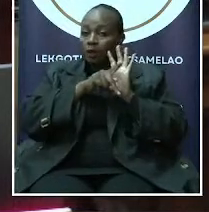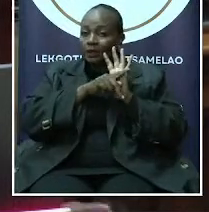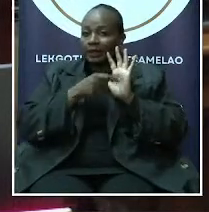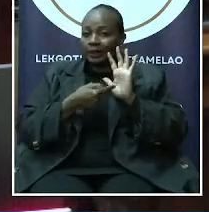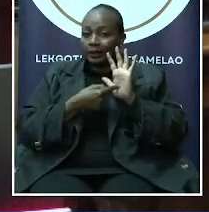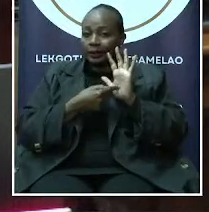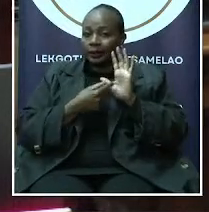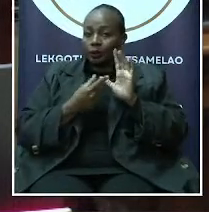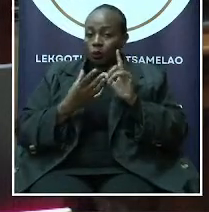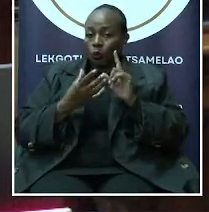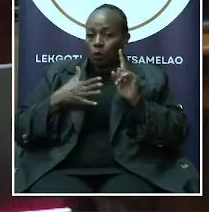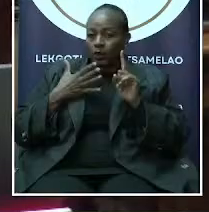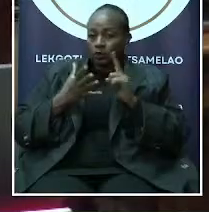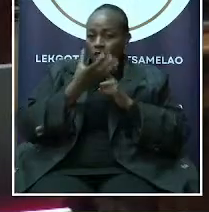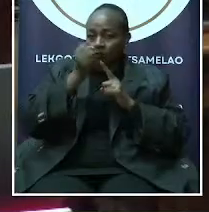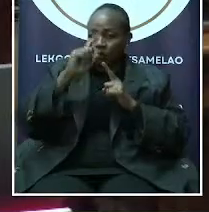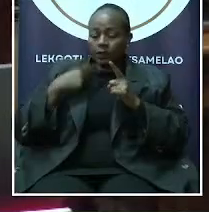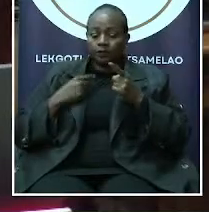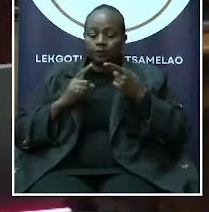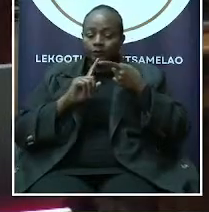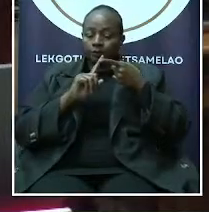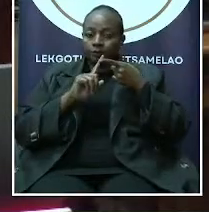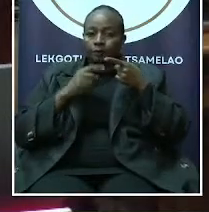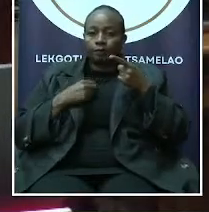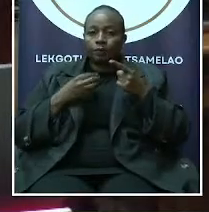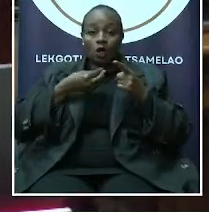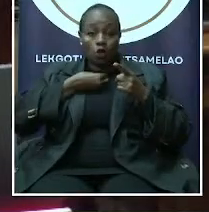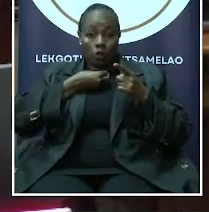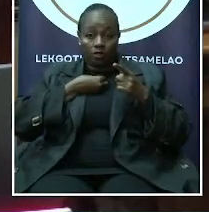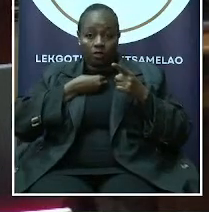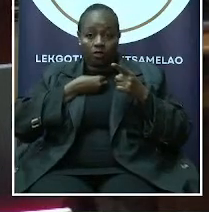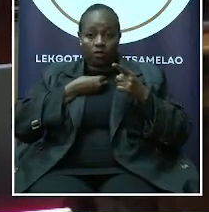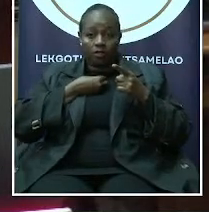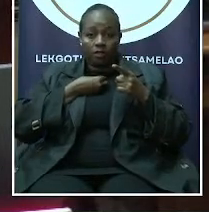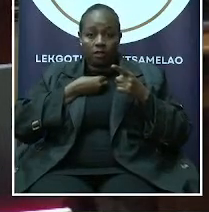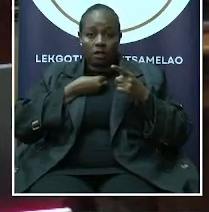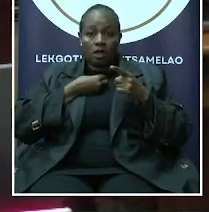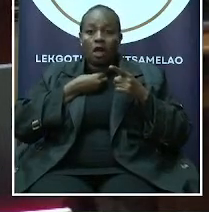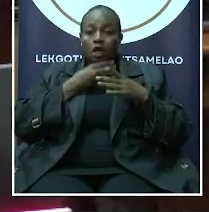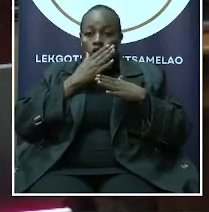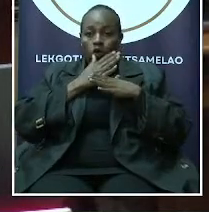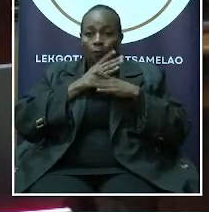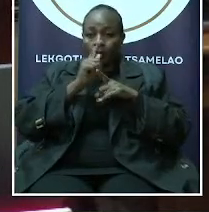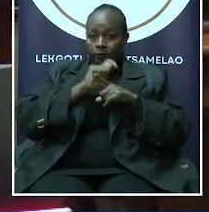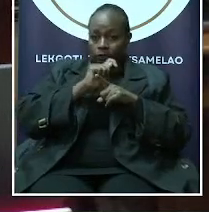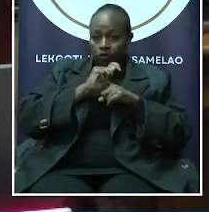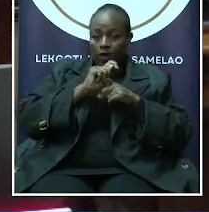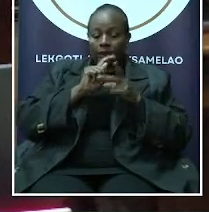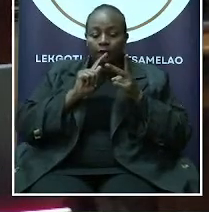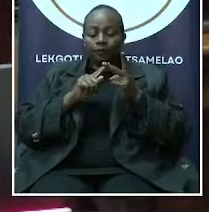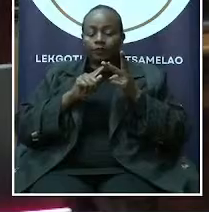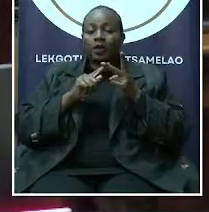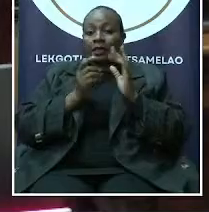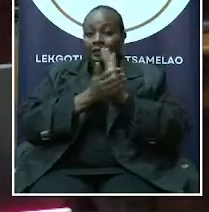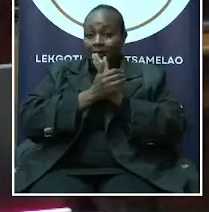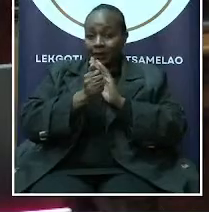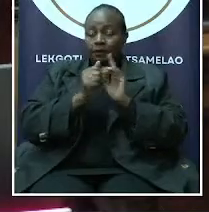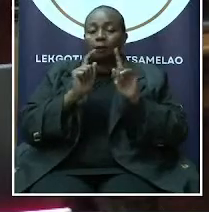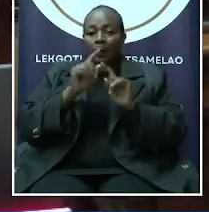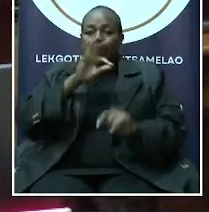following. It will provide, firstly, youth with job training, skills development, while earning a